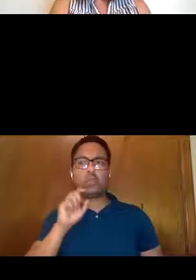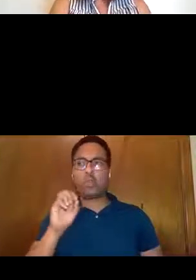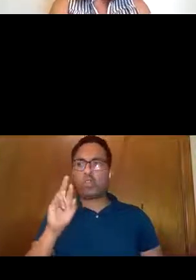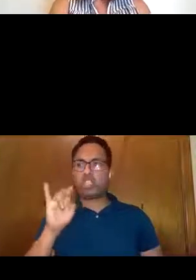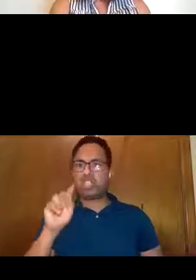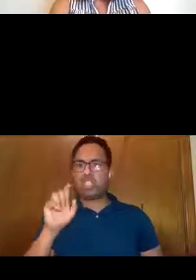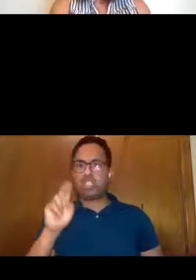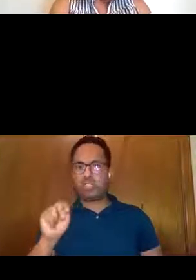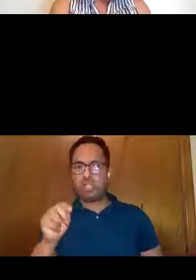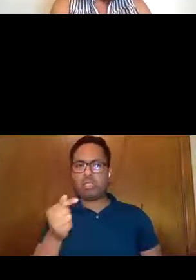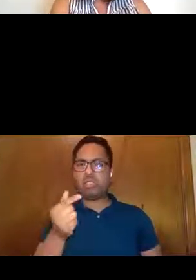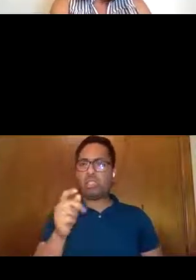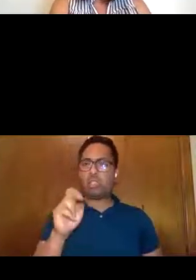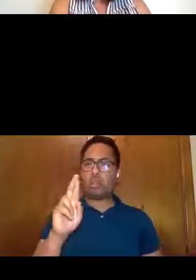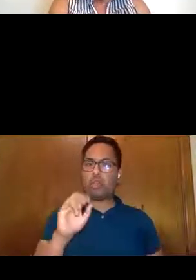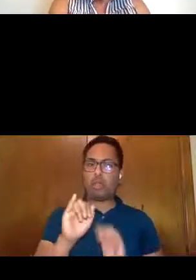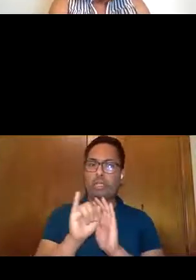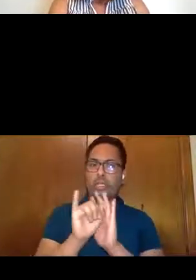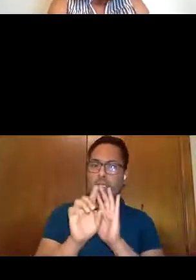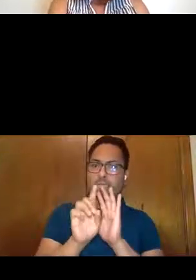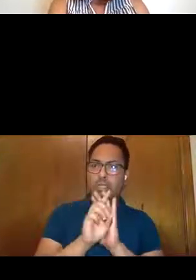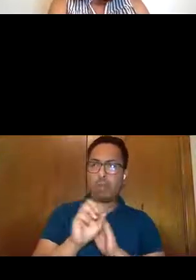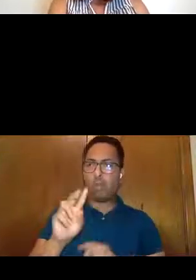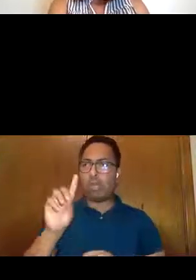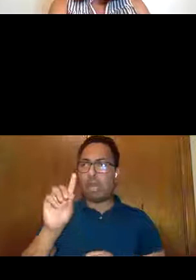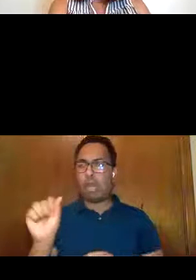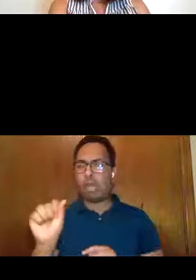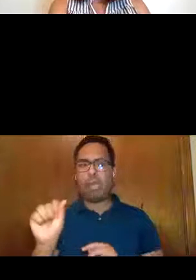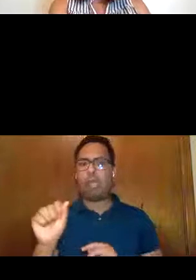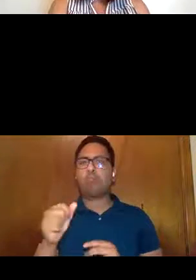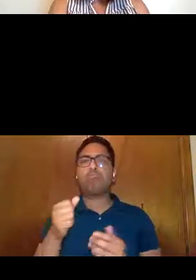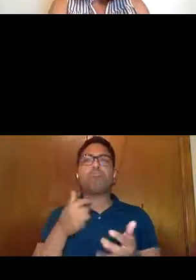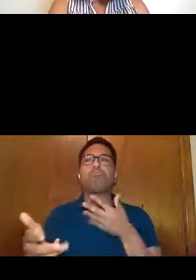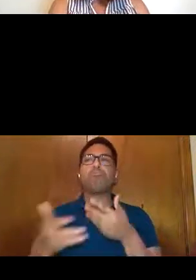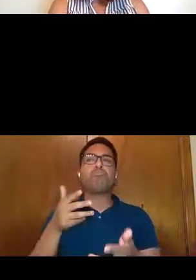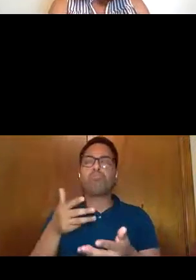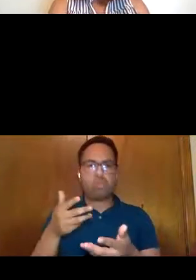That pretty much includes everyone. We all have that right.